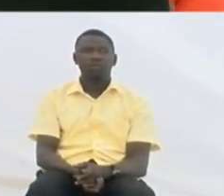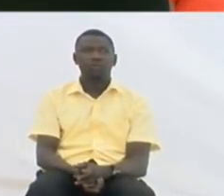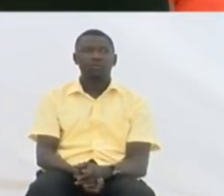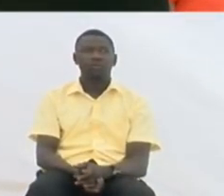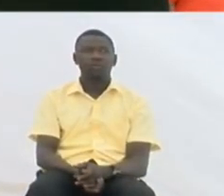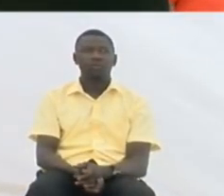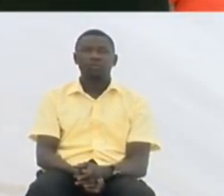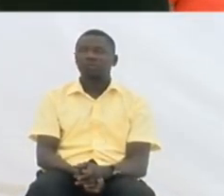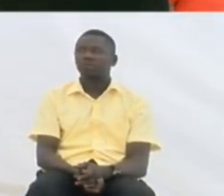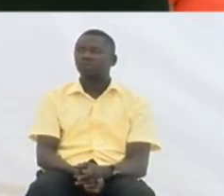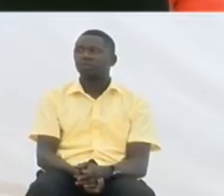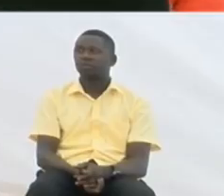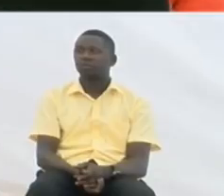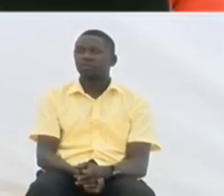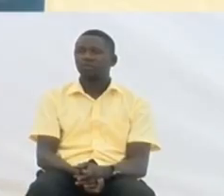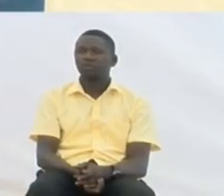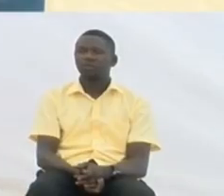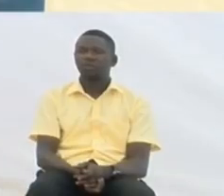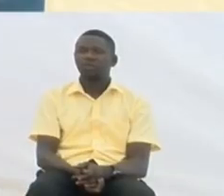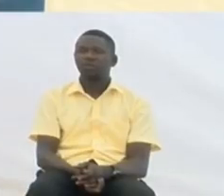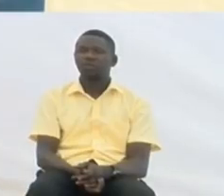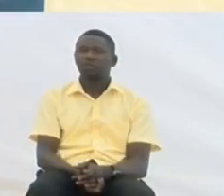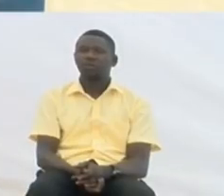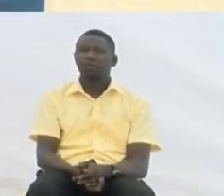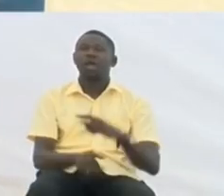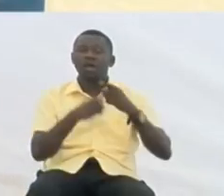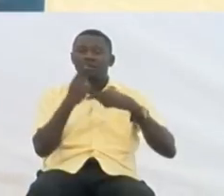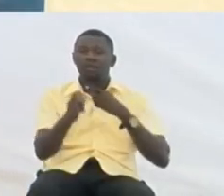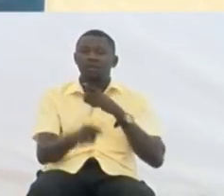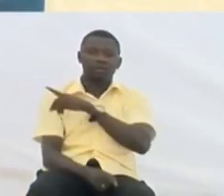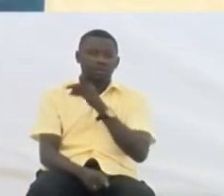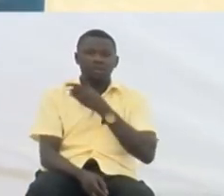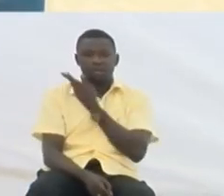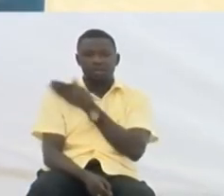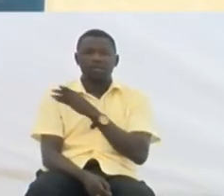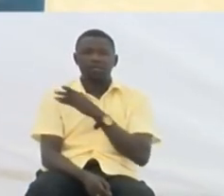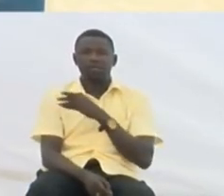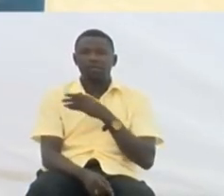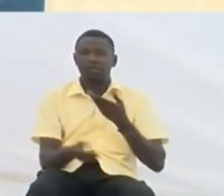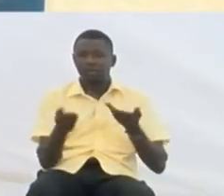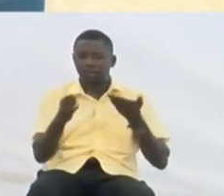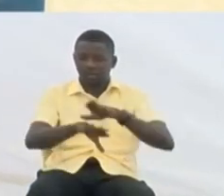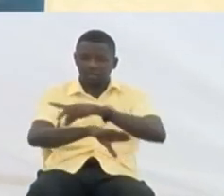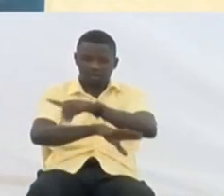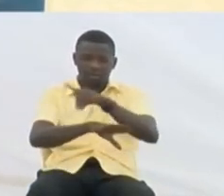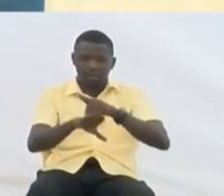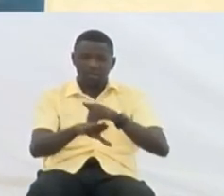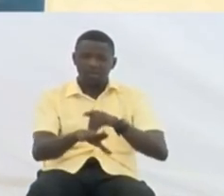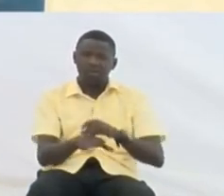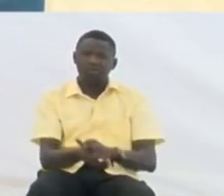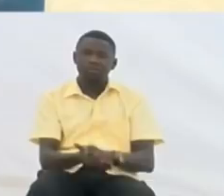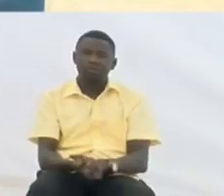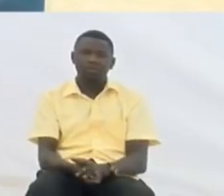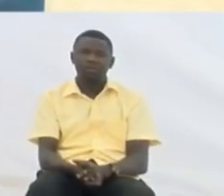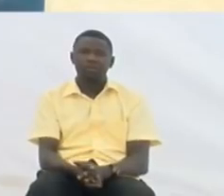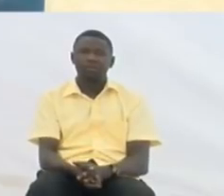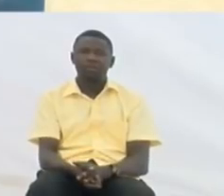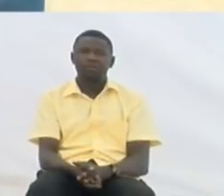nang idunta nang shate konoja. After they left the cemetery, they returned back into the village here.